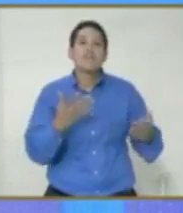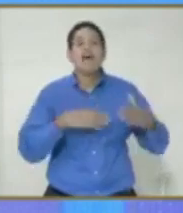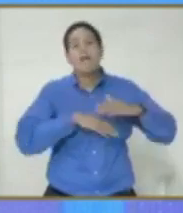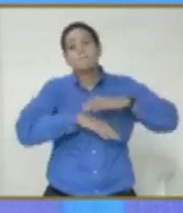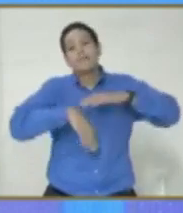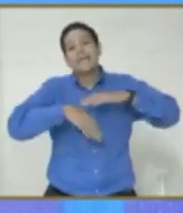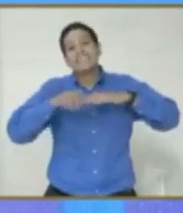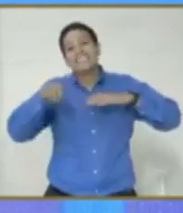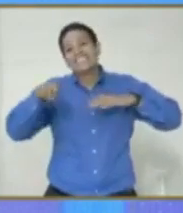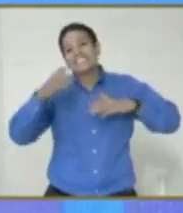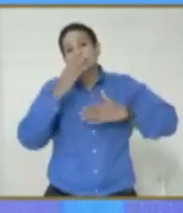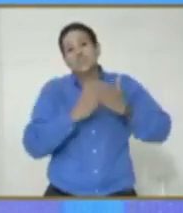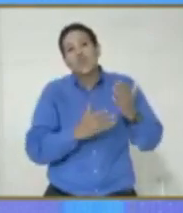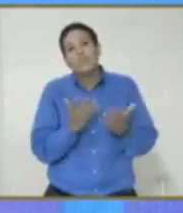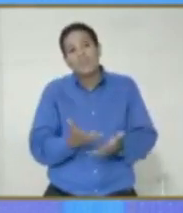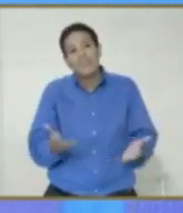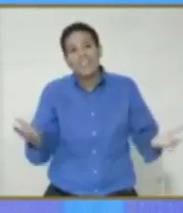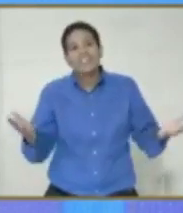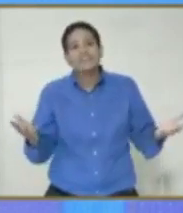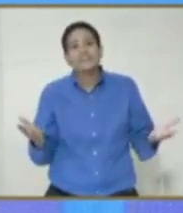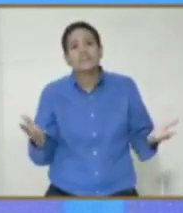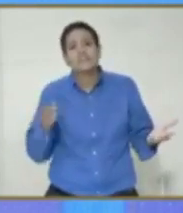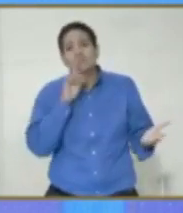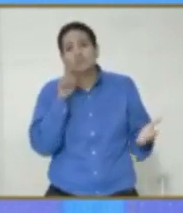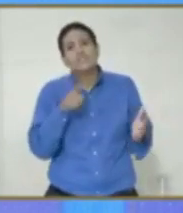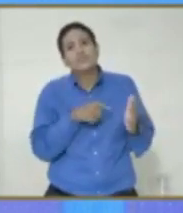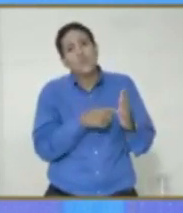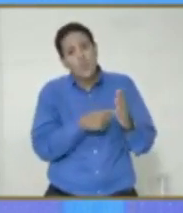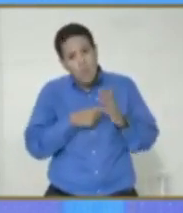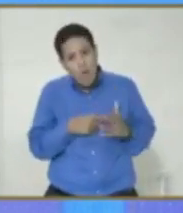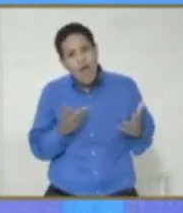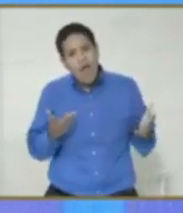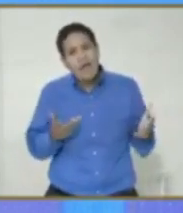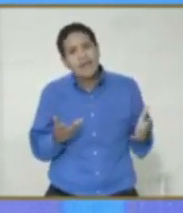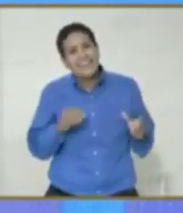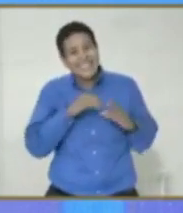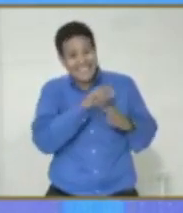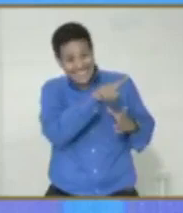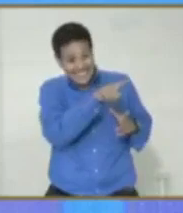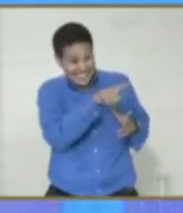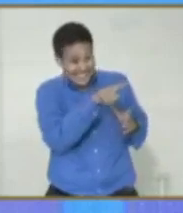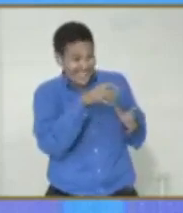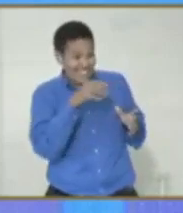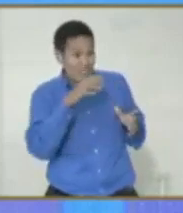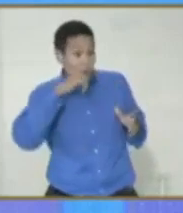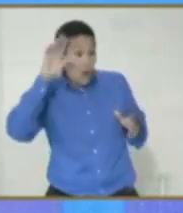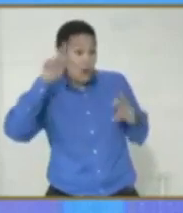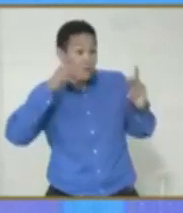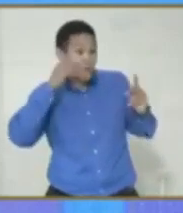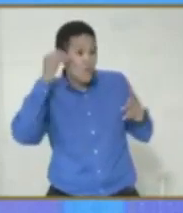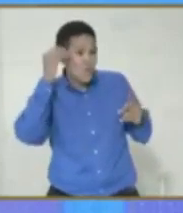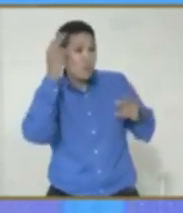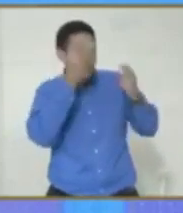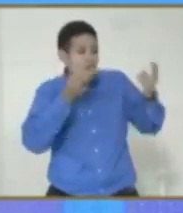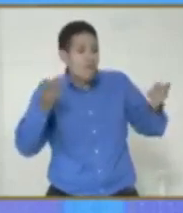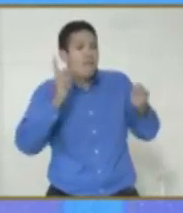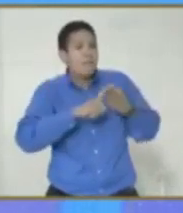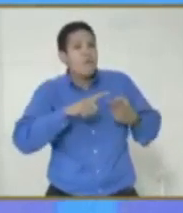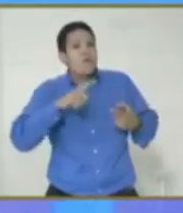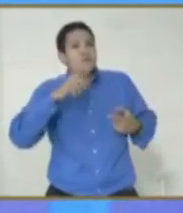needs, some of the things that are required in the infirmaries, and to